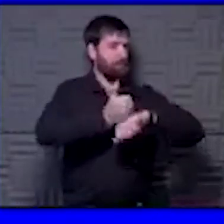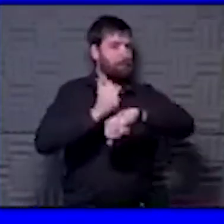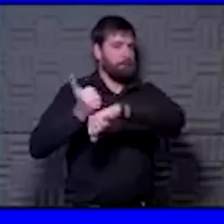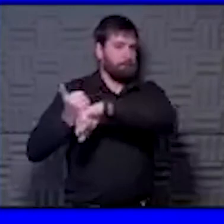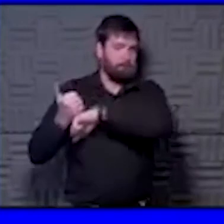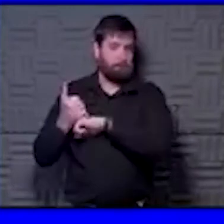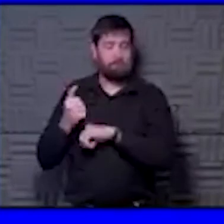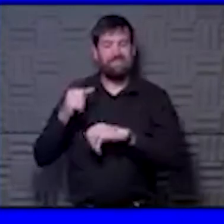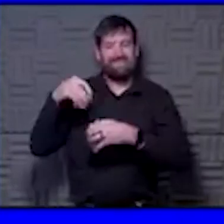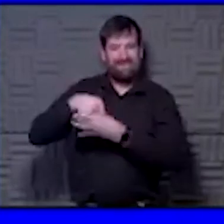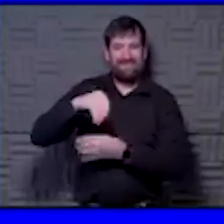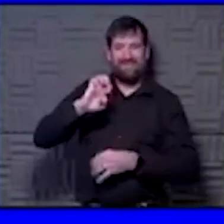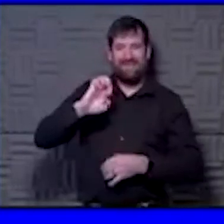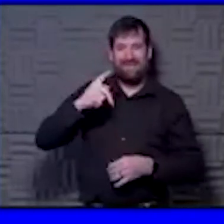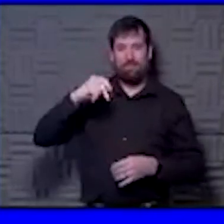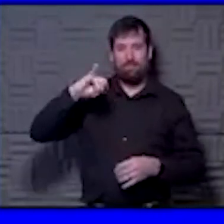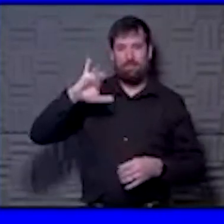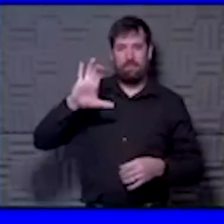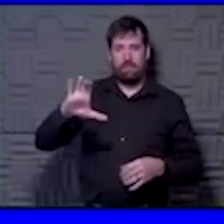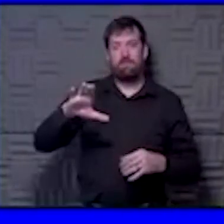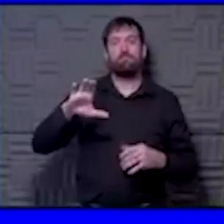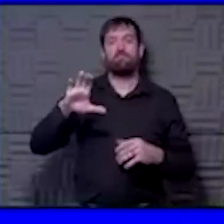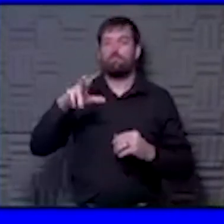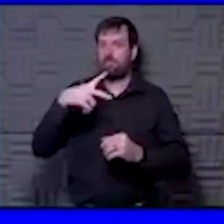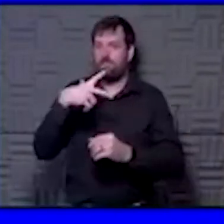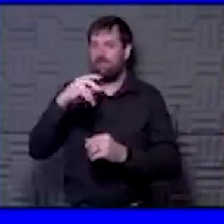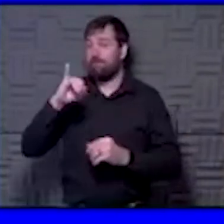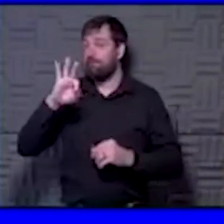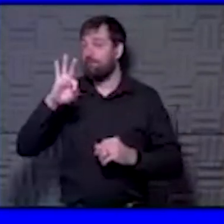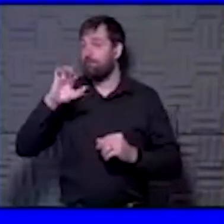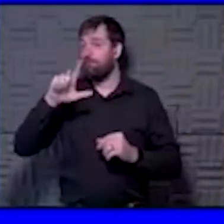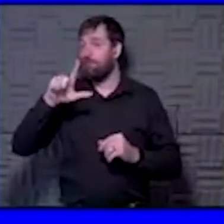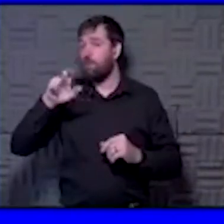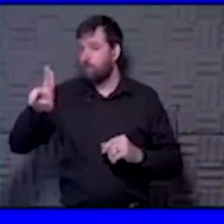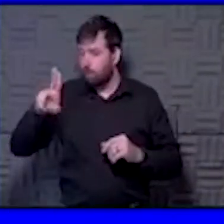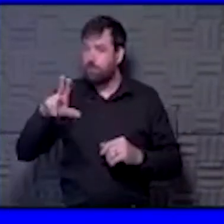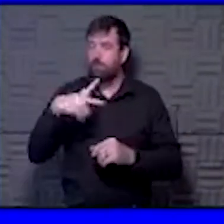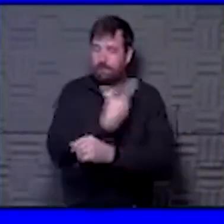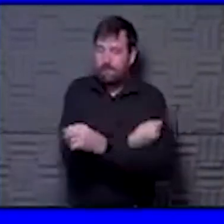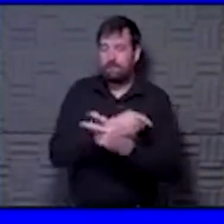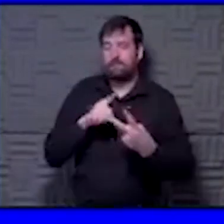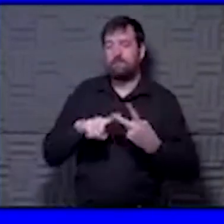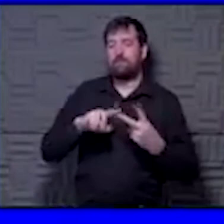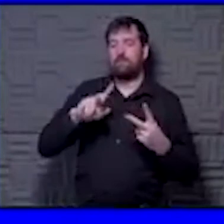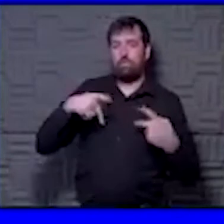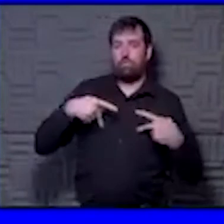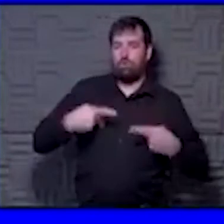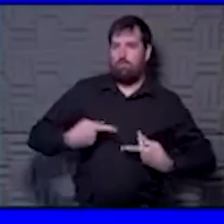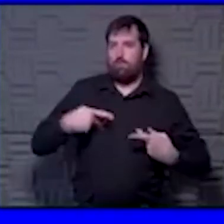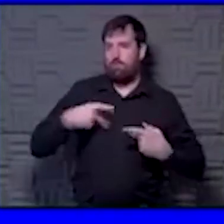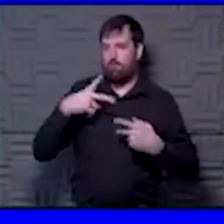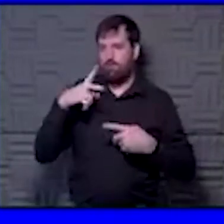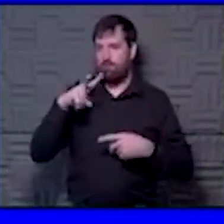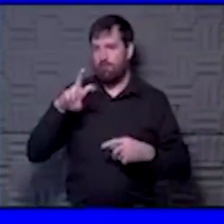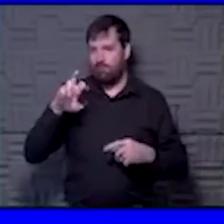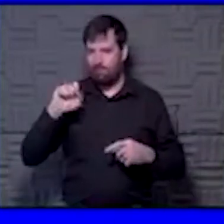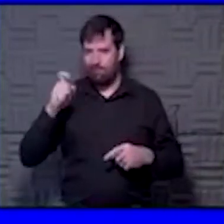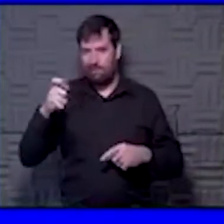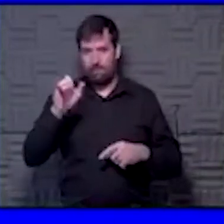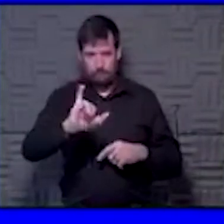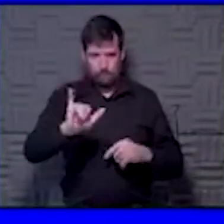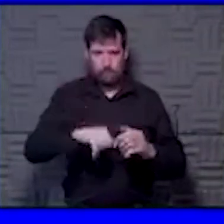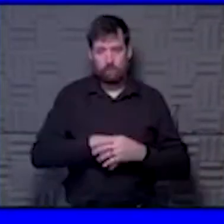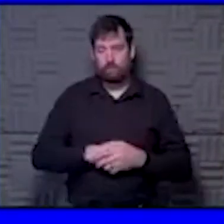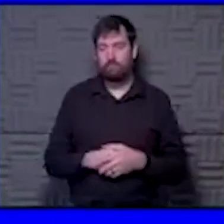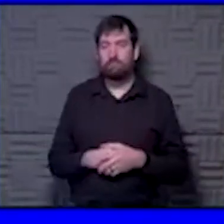in Epic, and that's with influenza vaccination and pneumovax or pneumonia vaccination as well. So